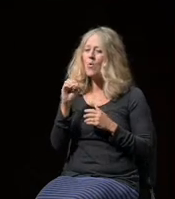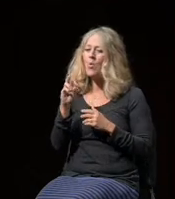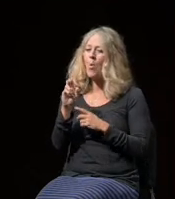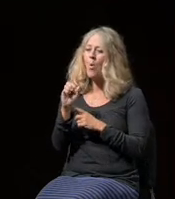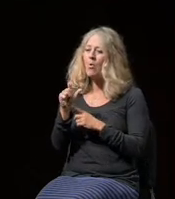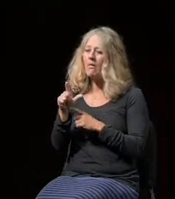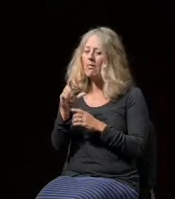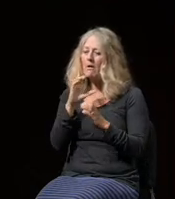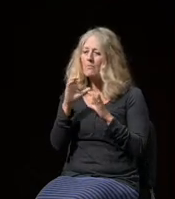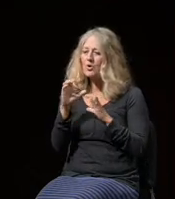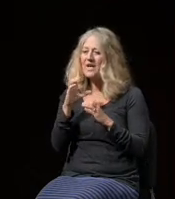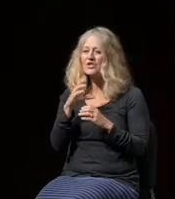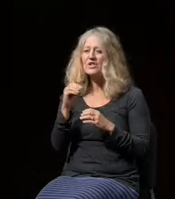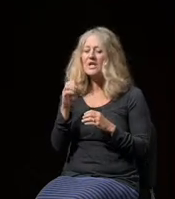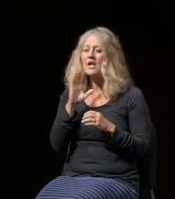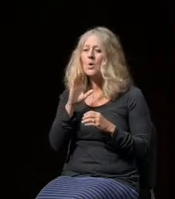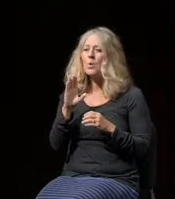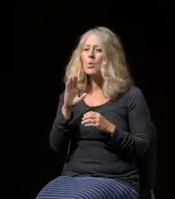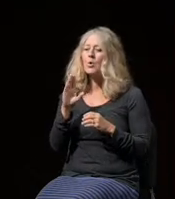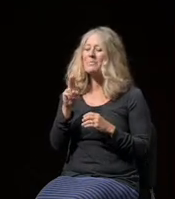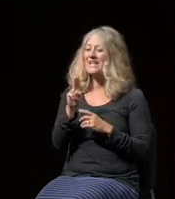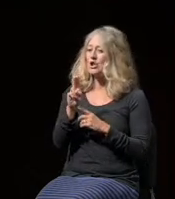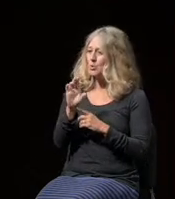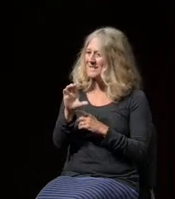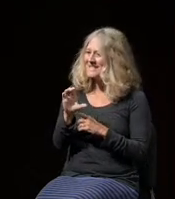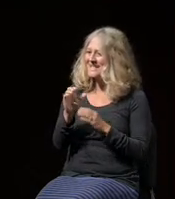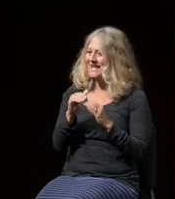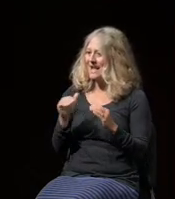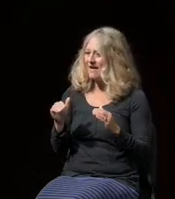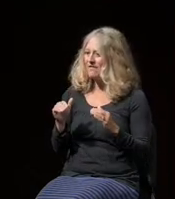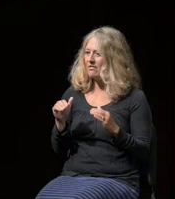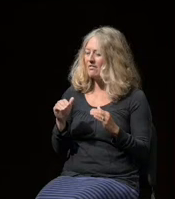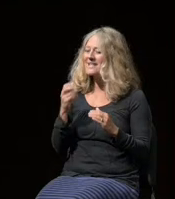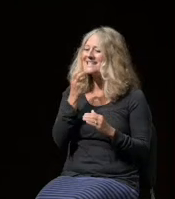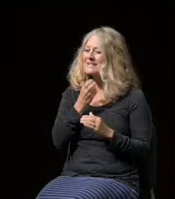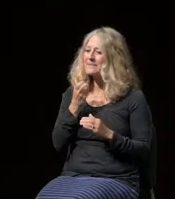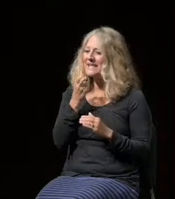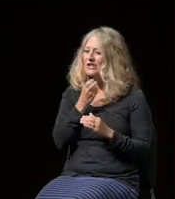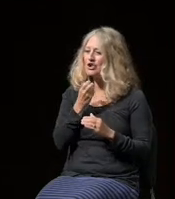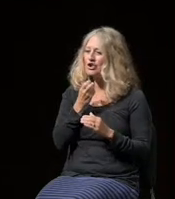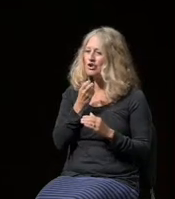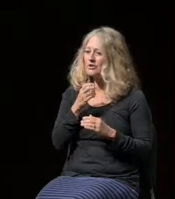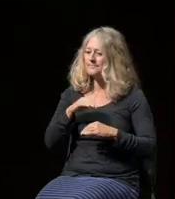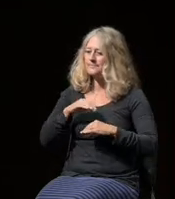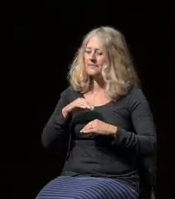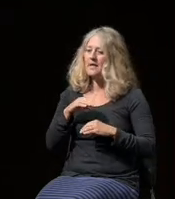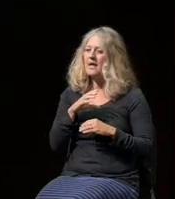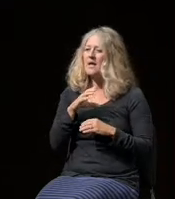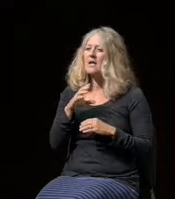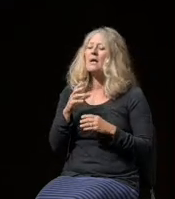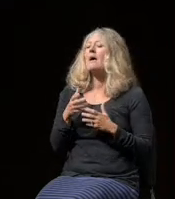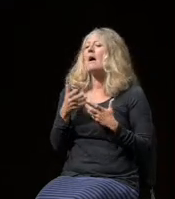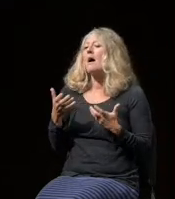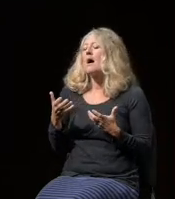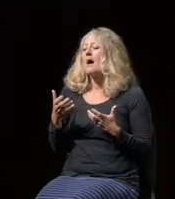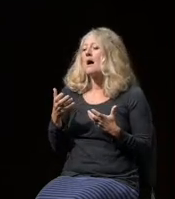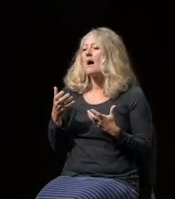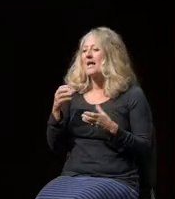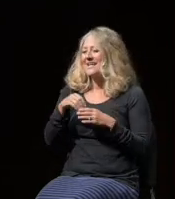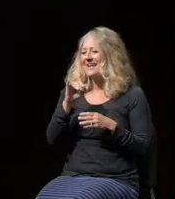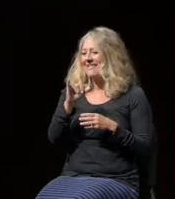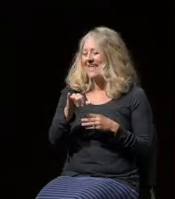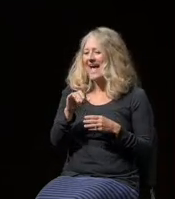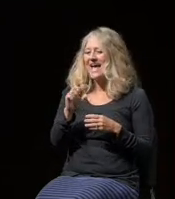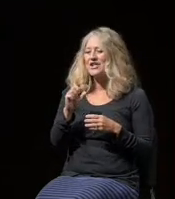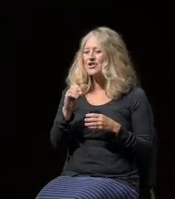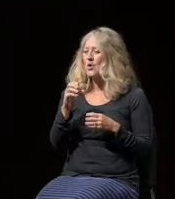communication are going to need to be UC level speech courses. There's so much in that that is